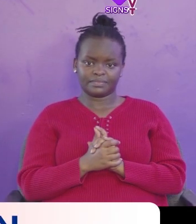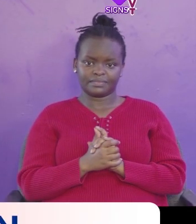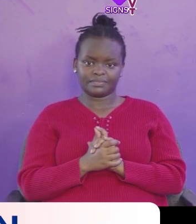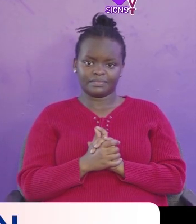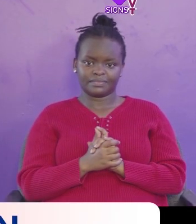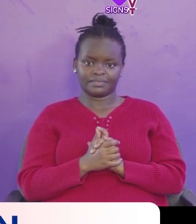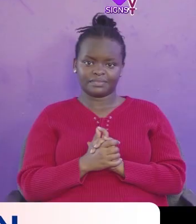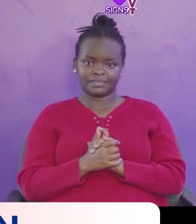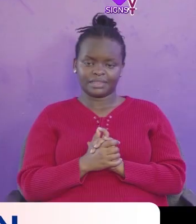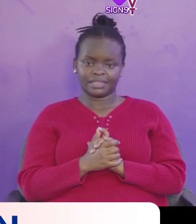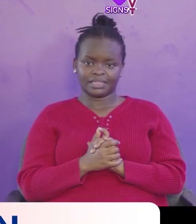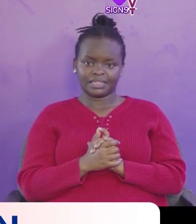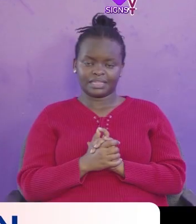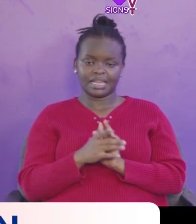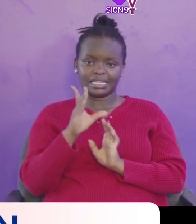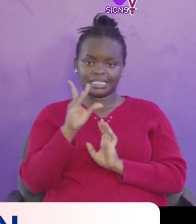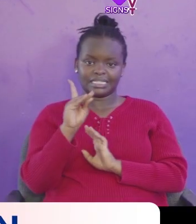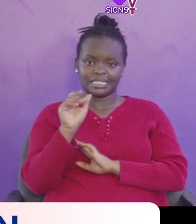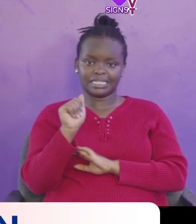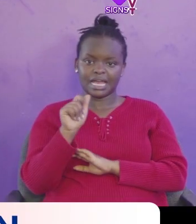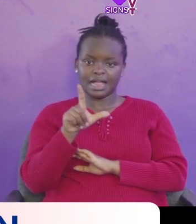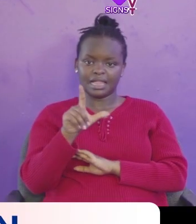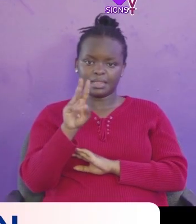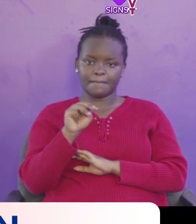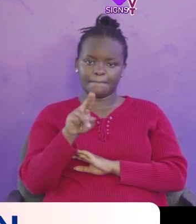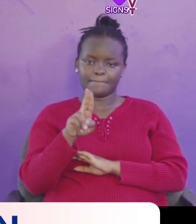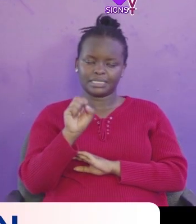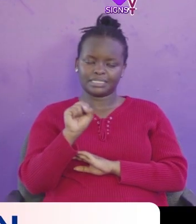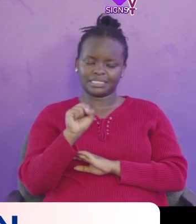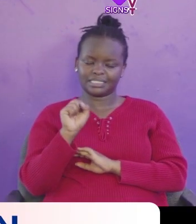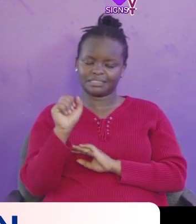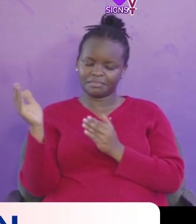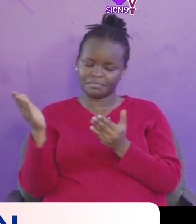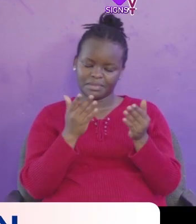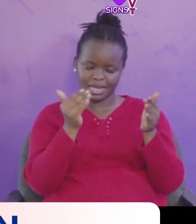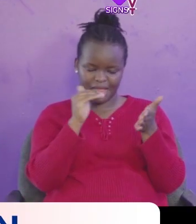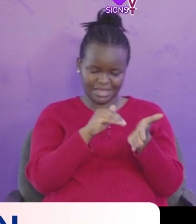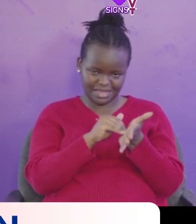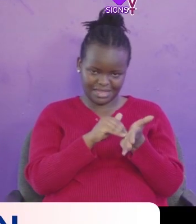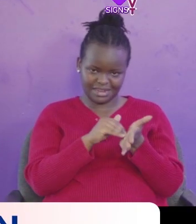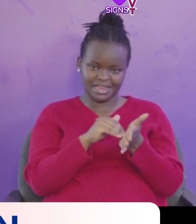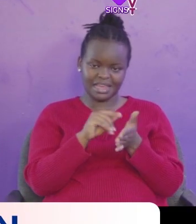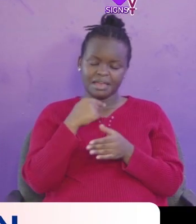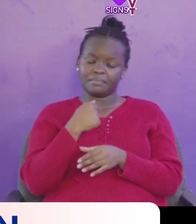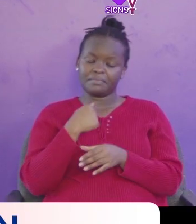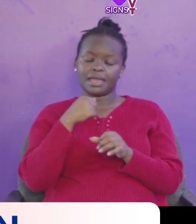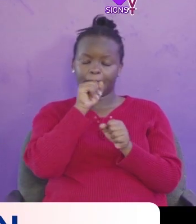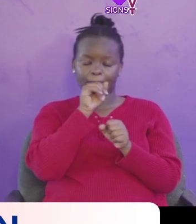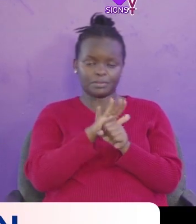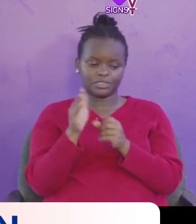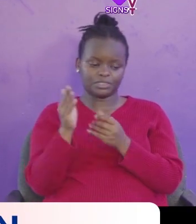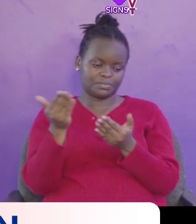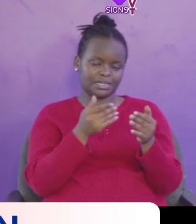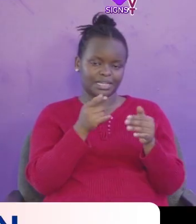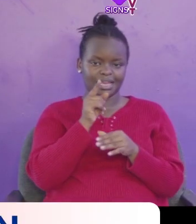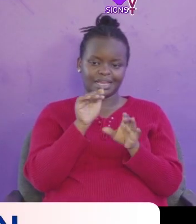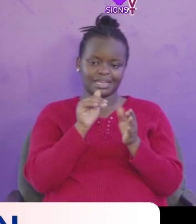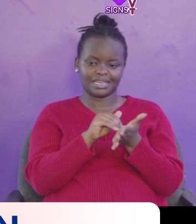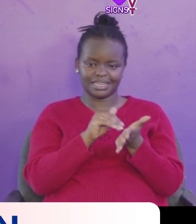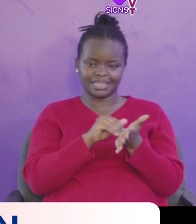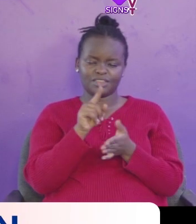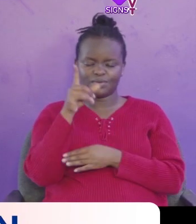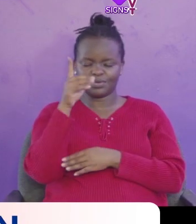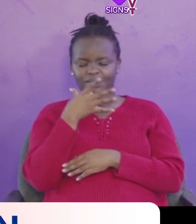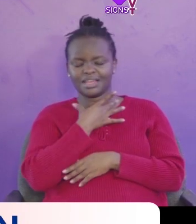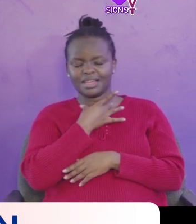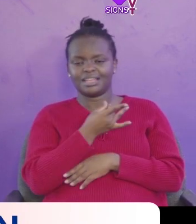tu. Dalmas, nitakuleta tena. Viewers, I promise to bring this gentleman again. I'm sure you like